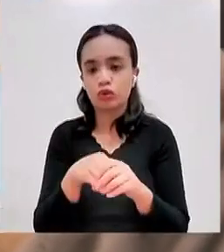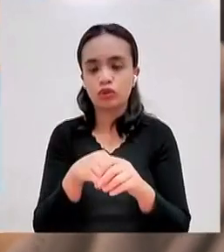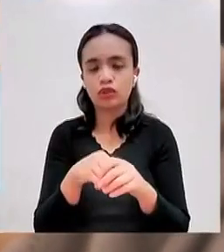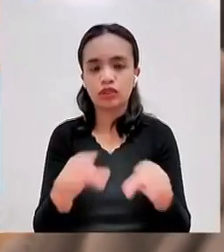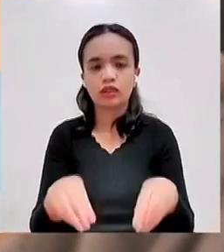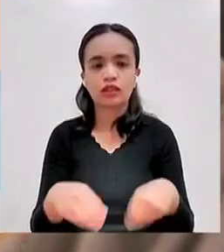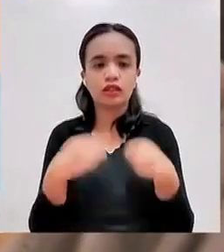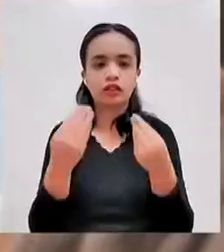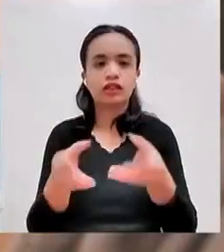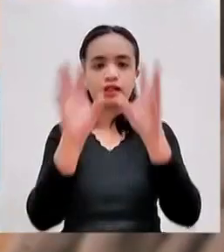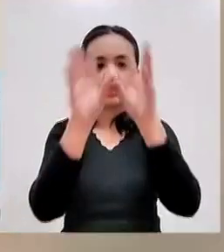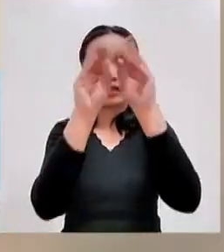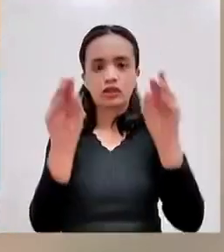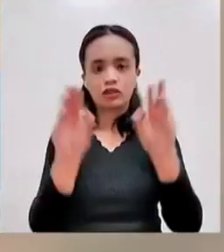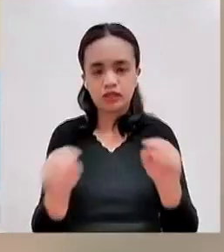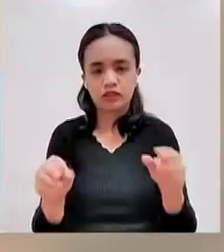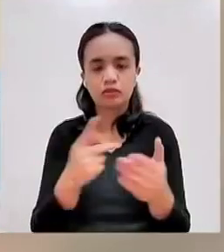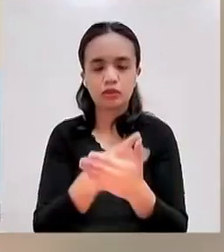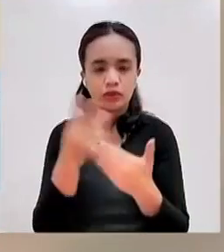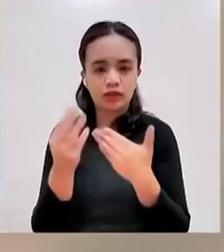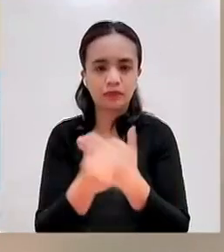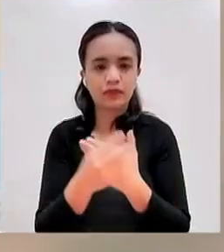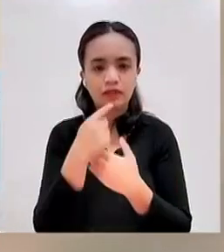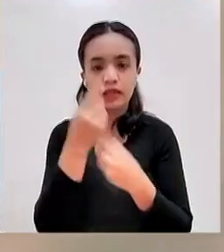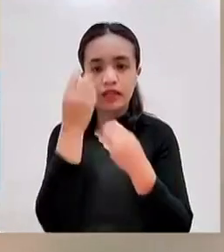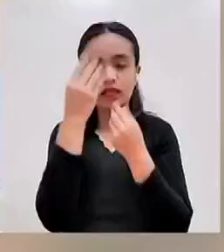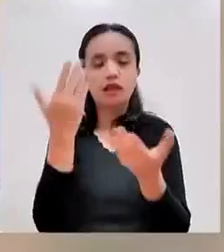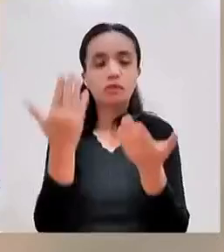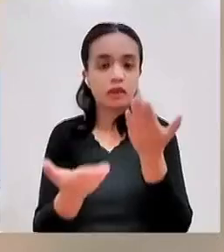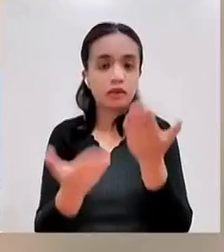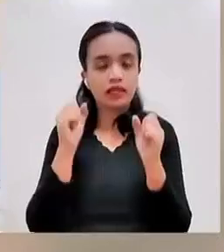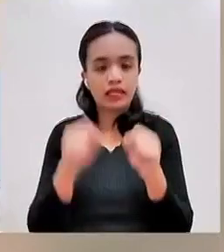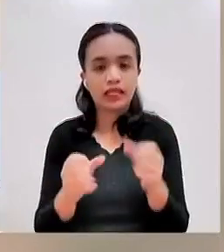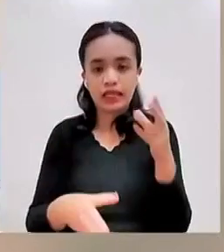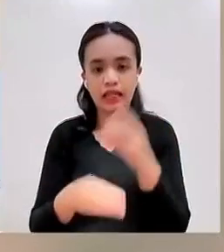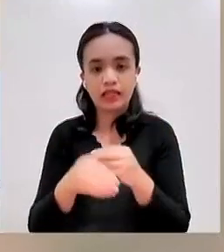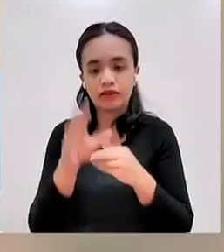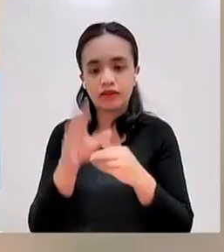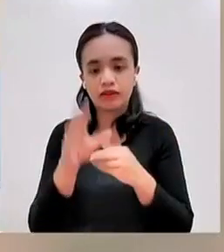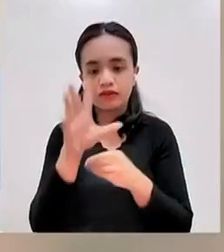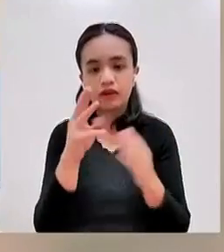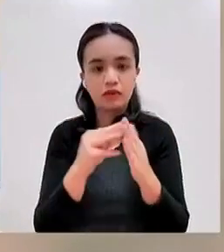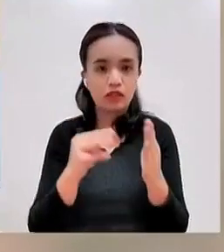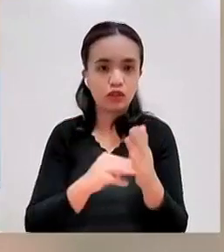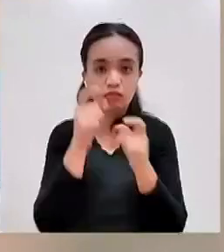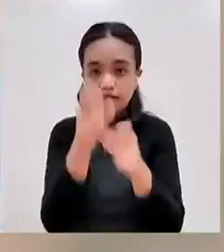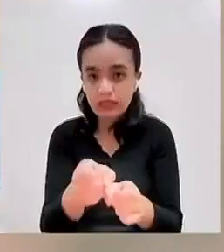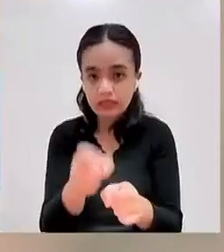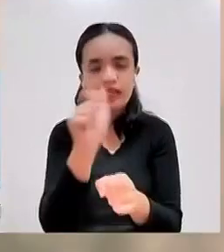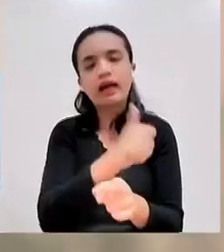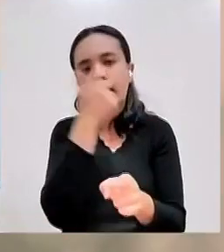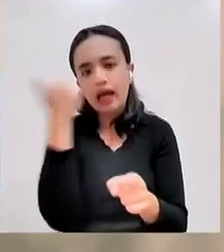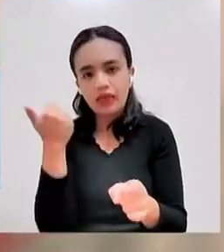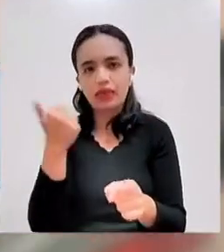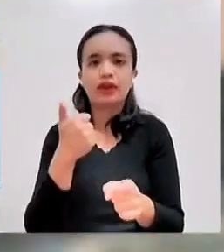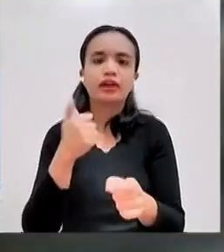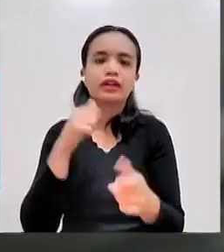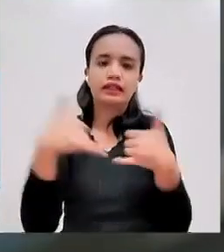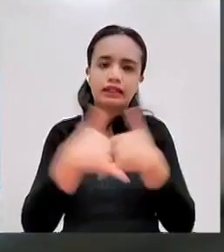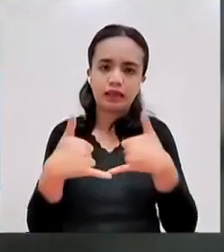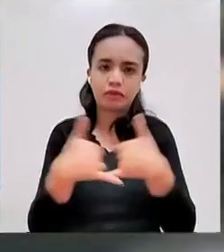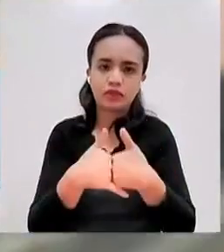program. He revealed that they may add another 500 million minimum price in other draws or other games by the end of the